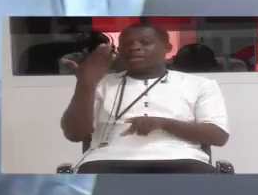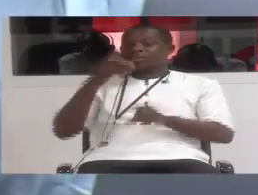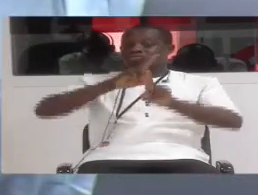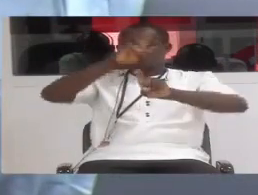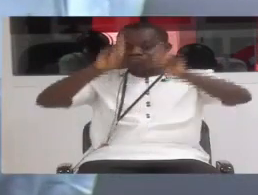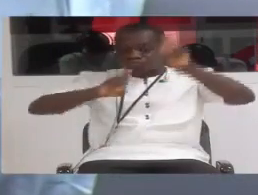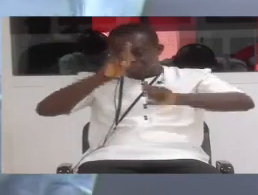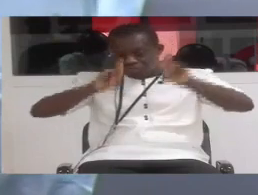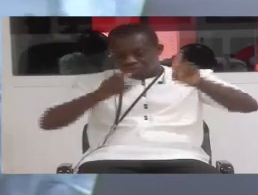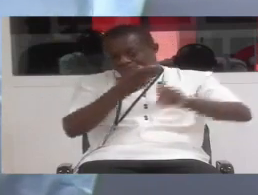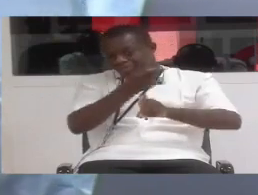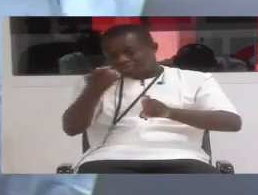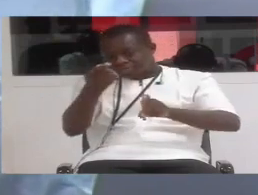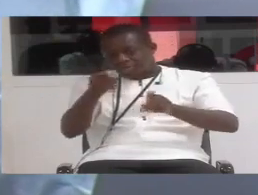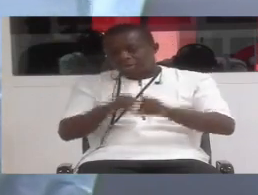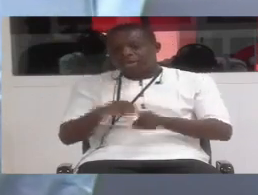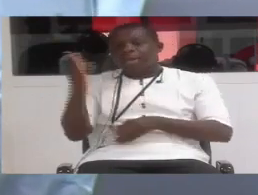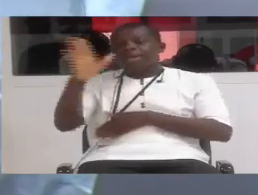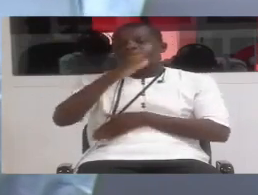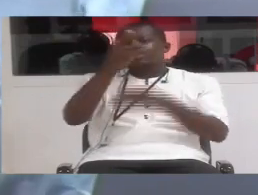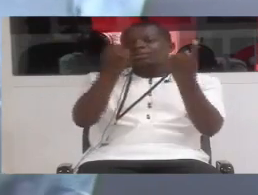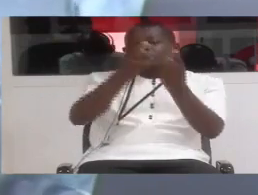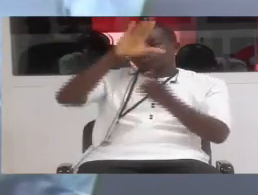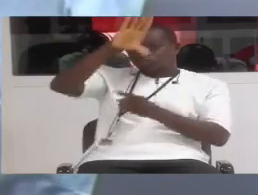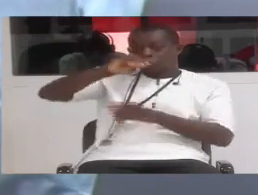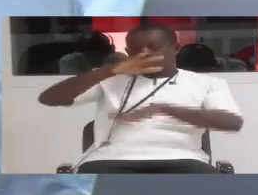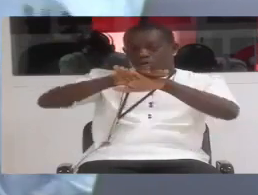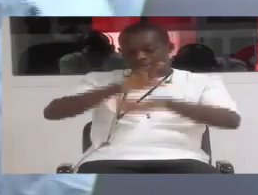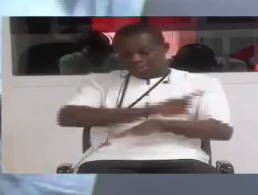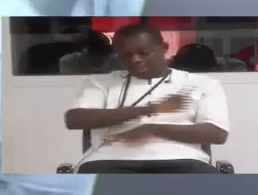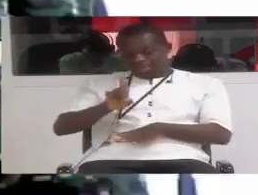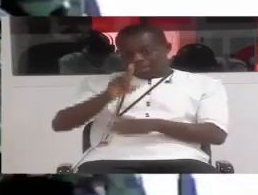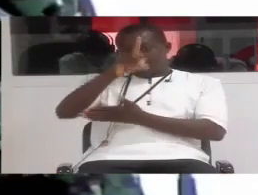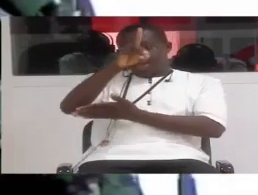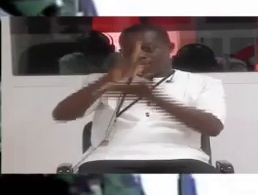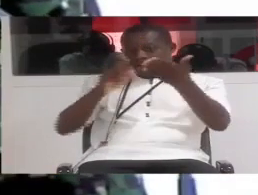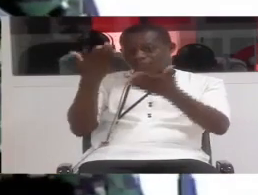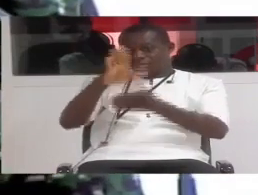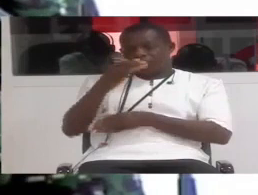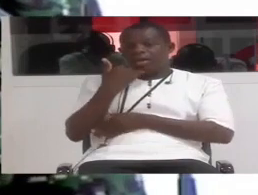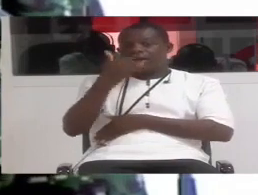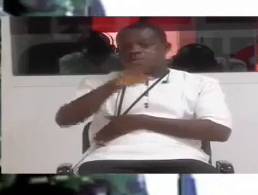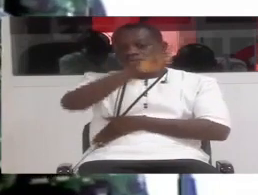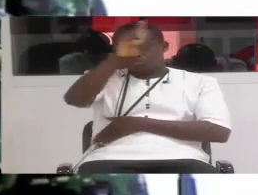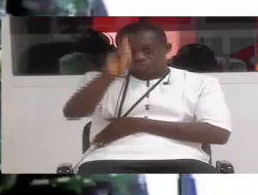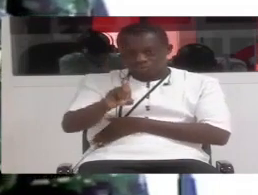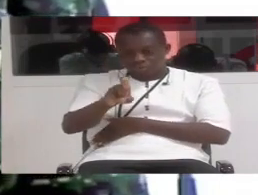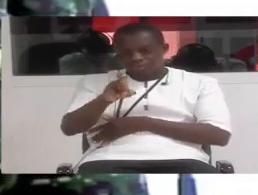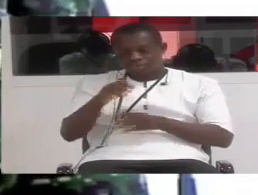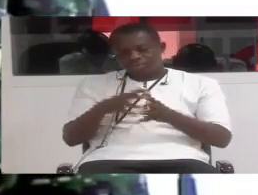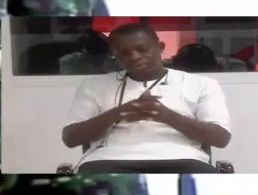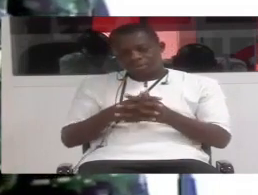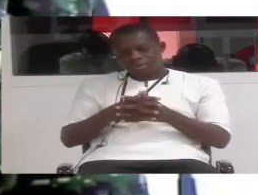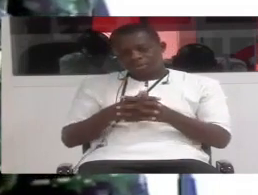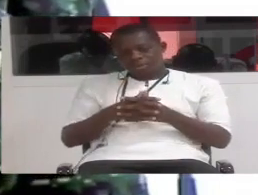interrogations, was anything done to them apart from asking questions? Biñu laccé gay nonu ndax def nañ